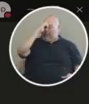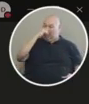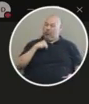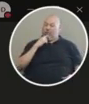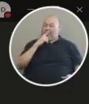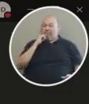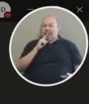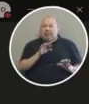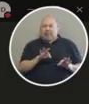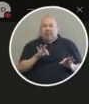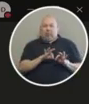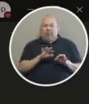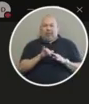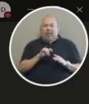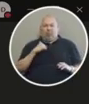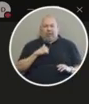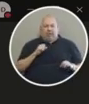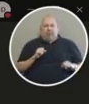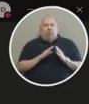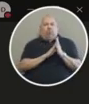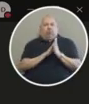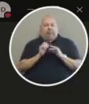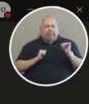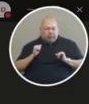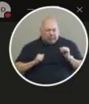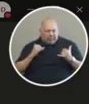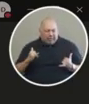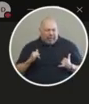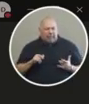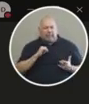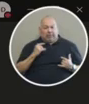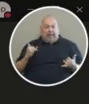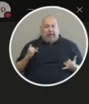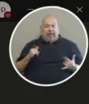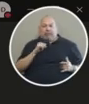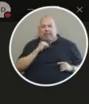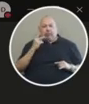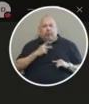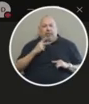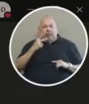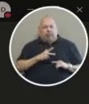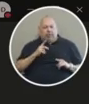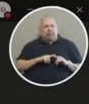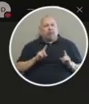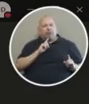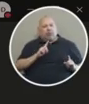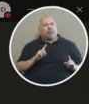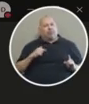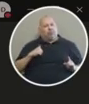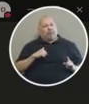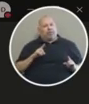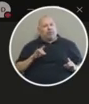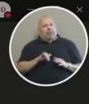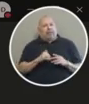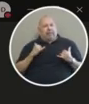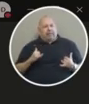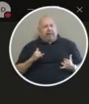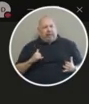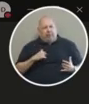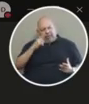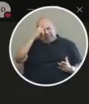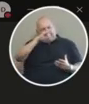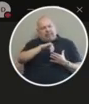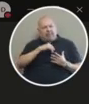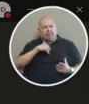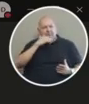want to just implore you that if we can be aggressive now, not in 2 days or 3 days, but as aggressive as we can be now, I think